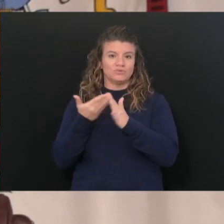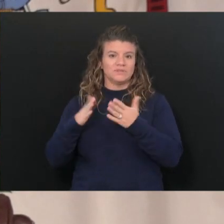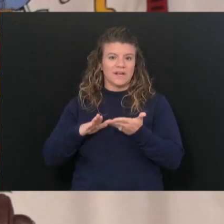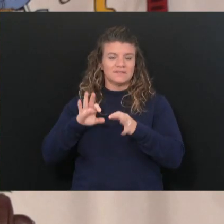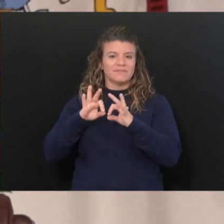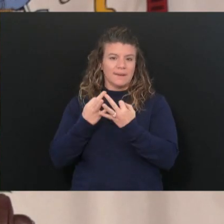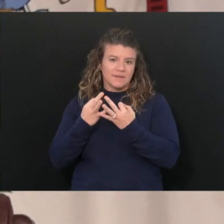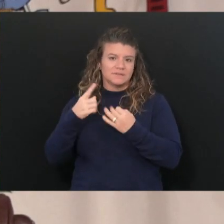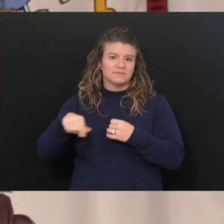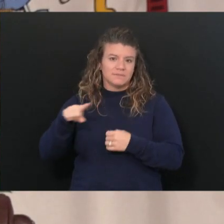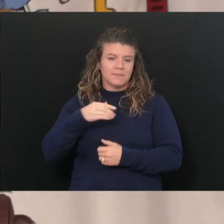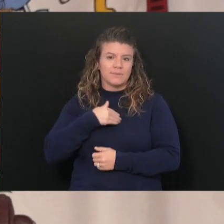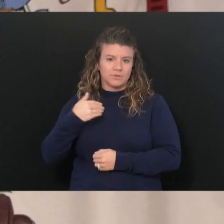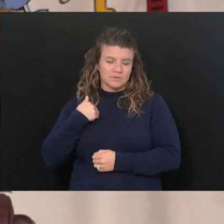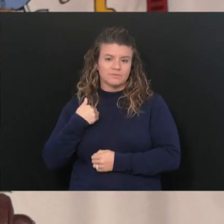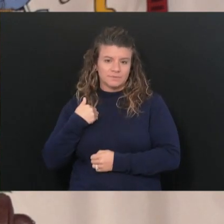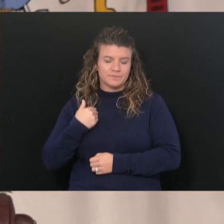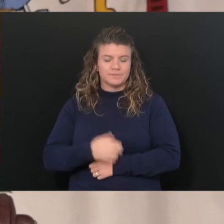you know, it's just